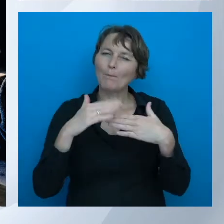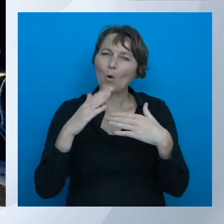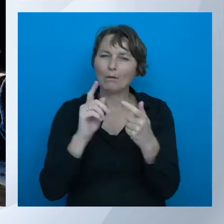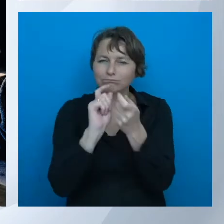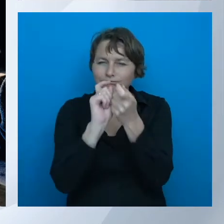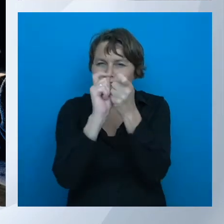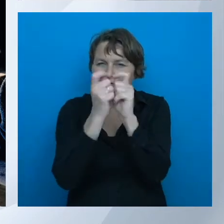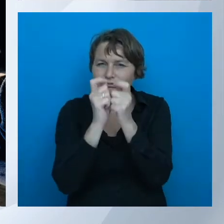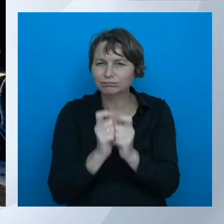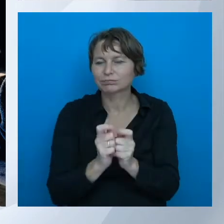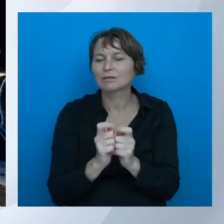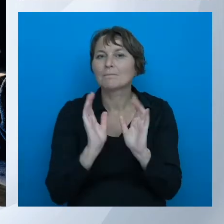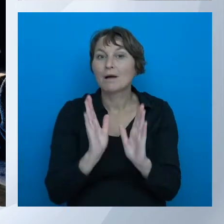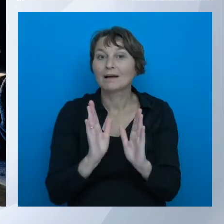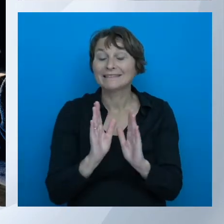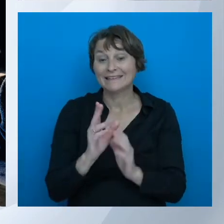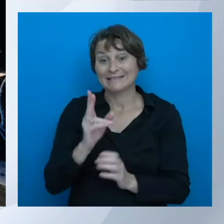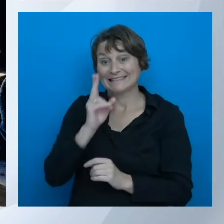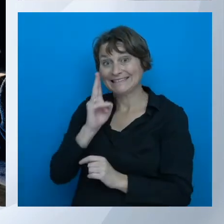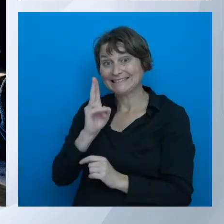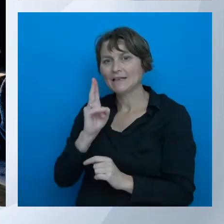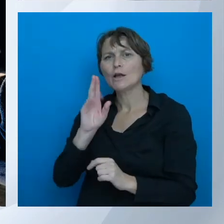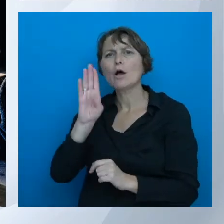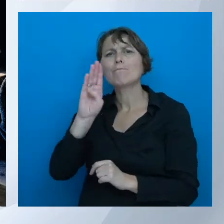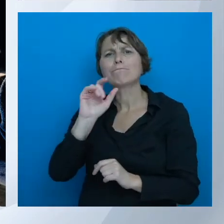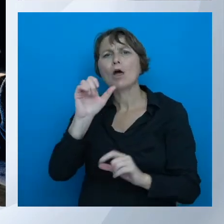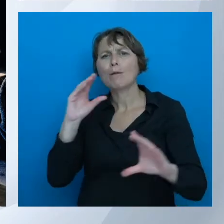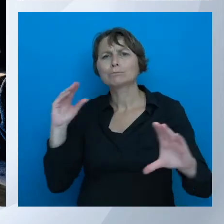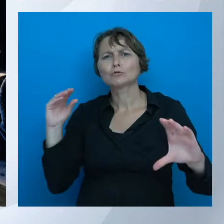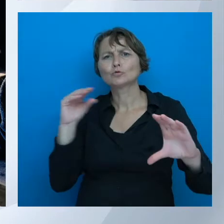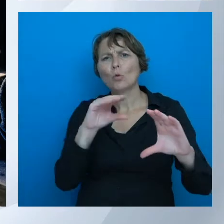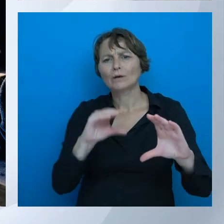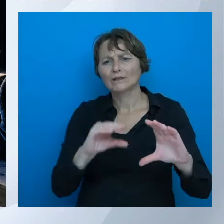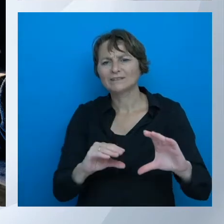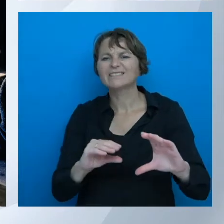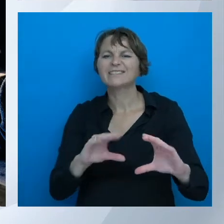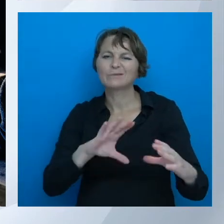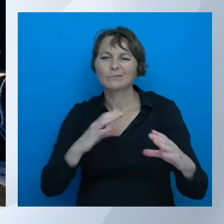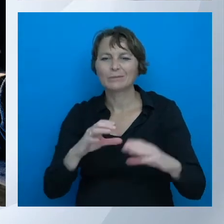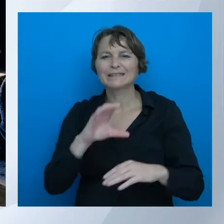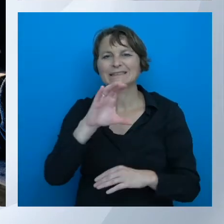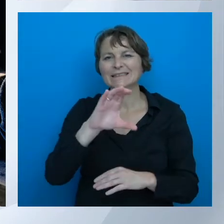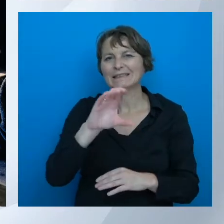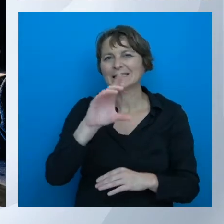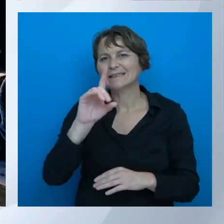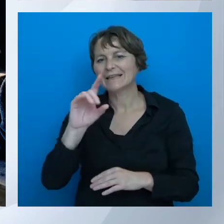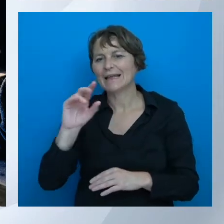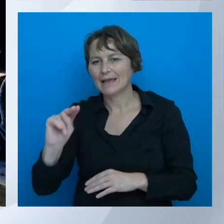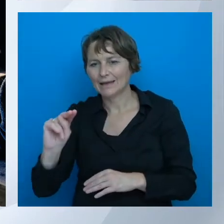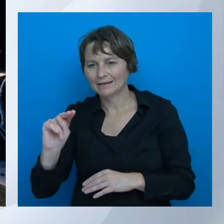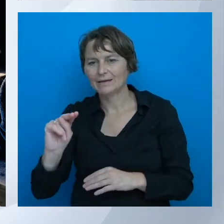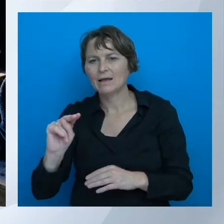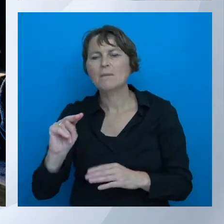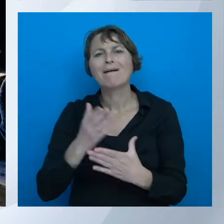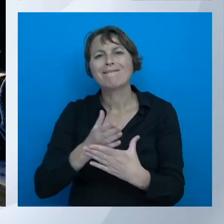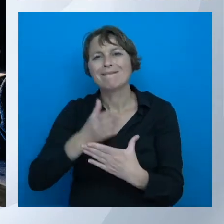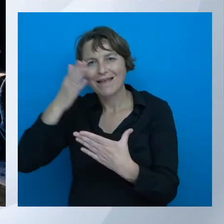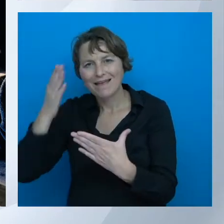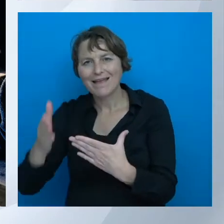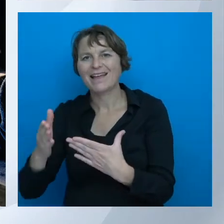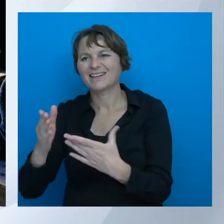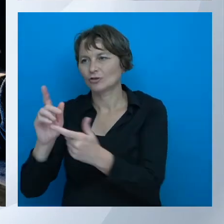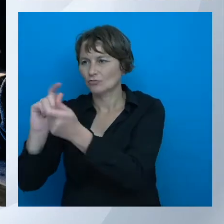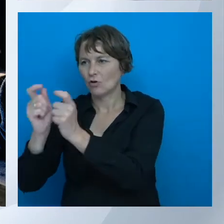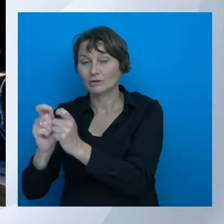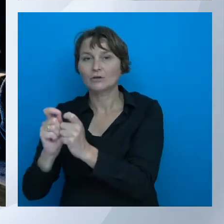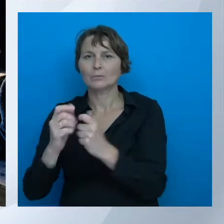looking at blob storage, you'll probably end up doing blob storage, CDN, and a custom endpoint, so you can actually host your custom domain on there. That